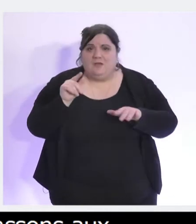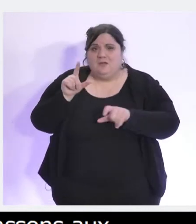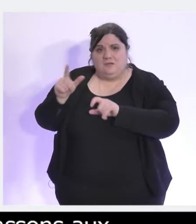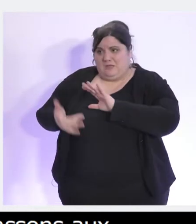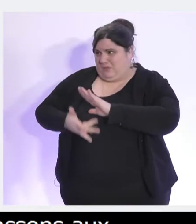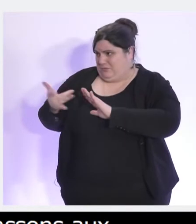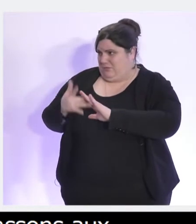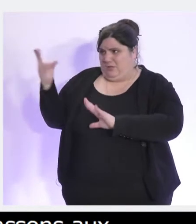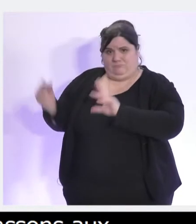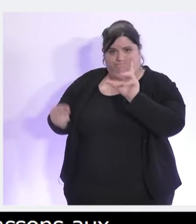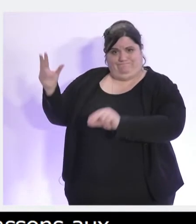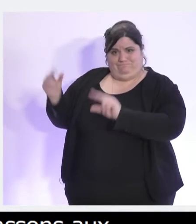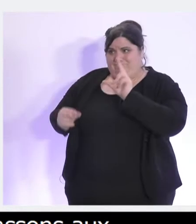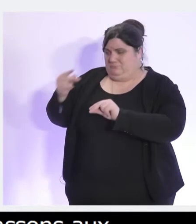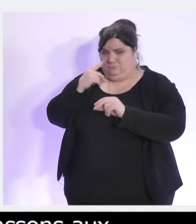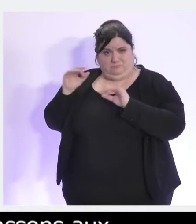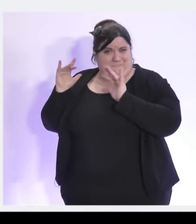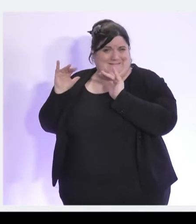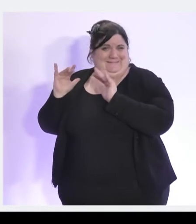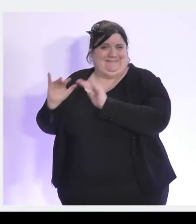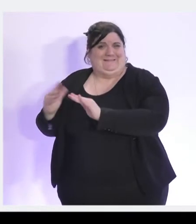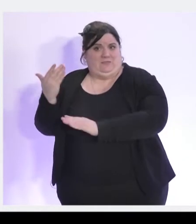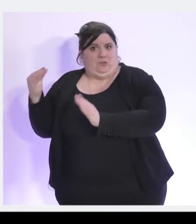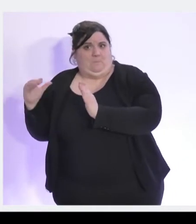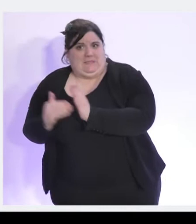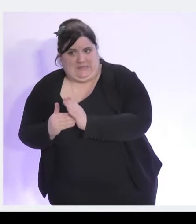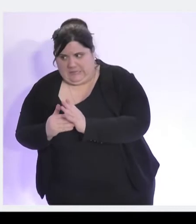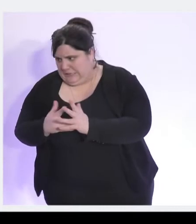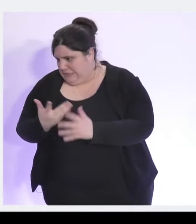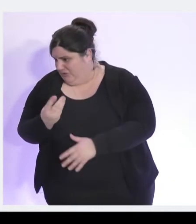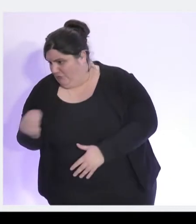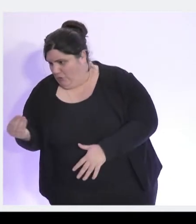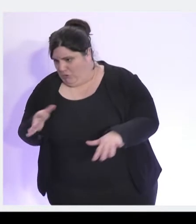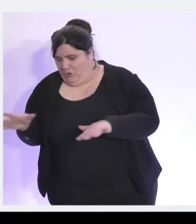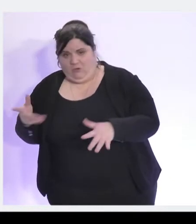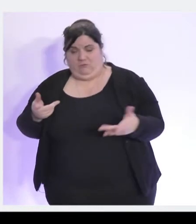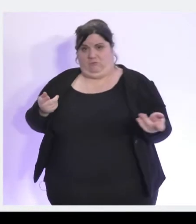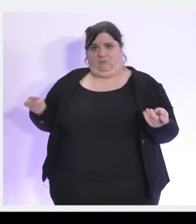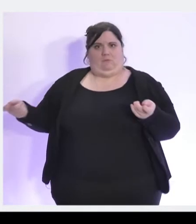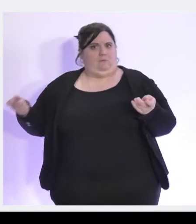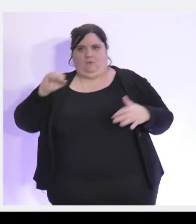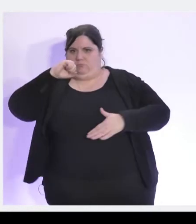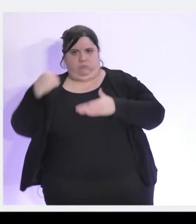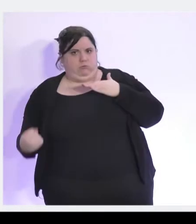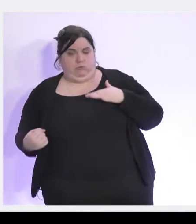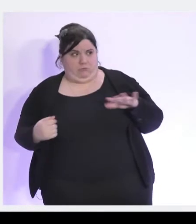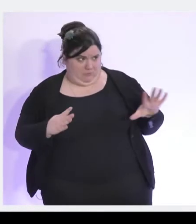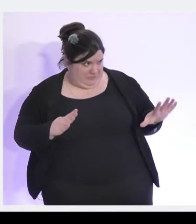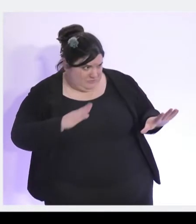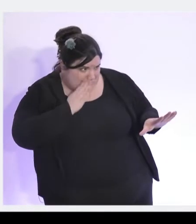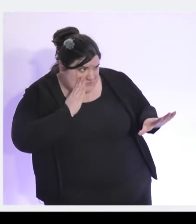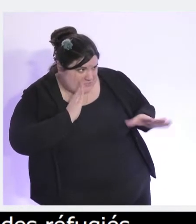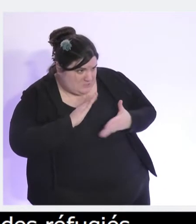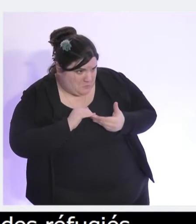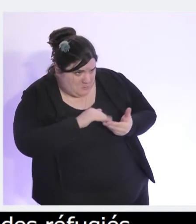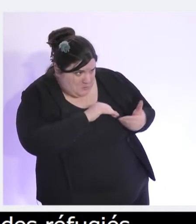the refugees from Ukraine, because more than 100,000 in this country, many children, and they